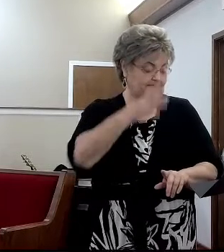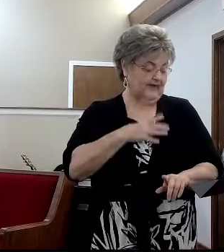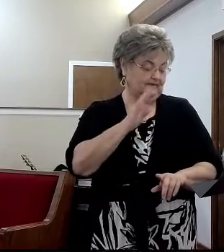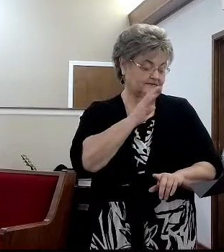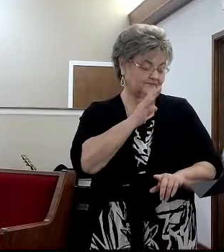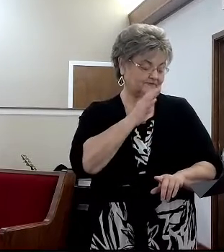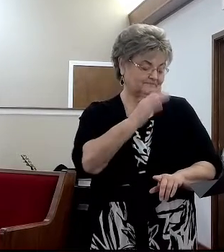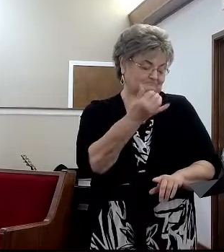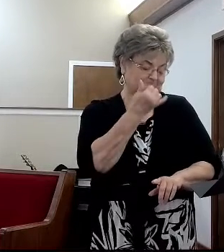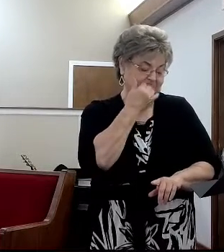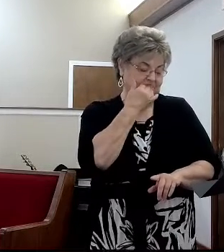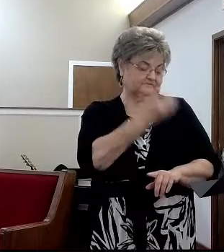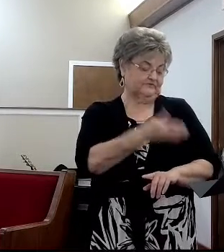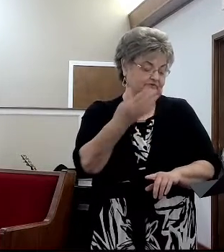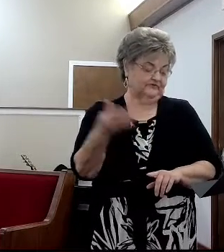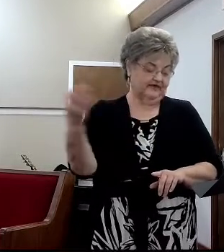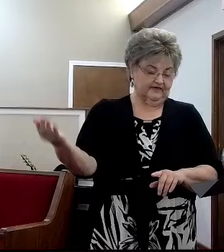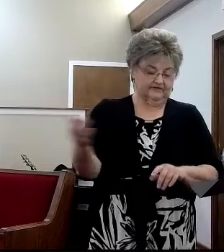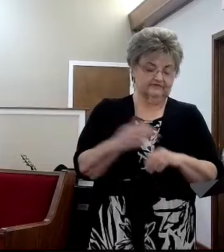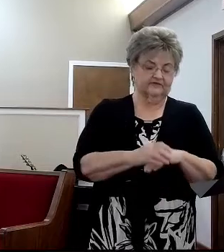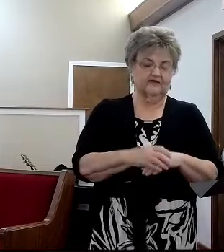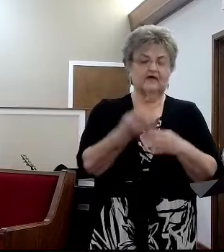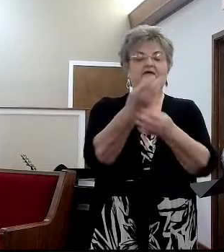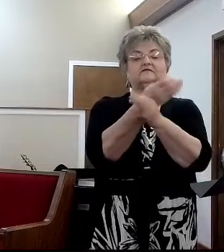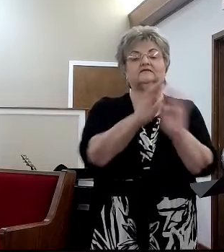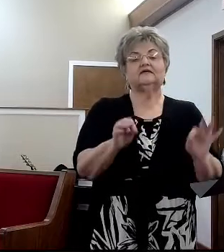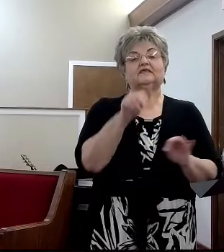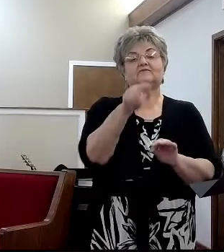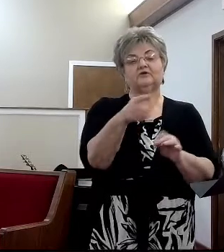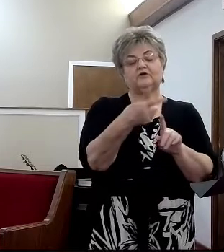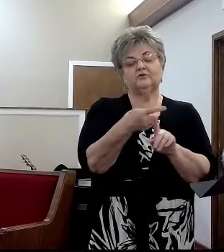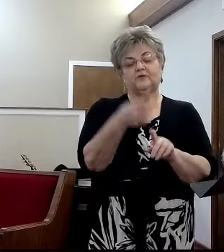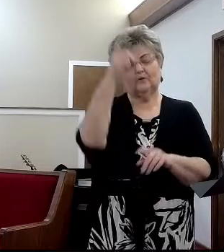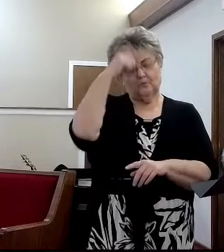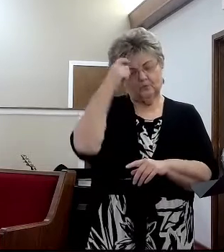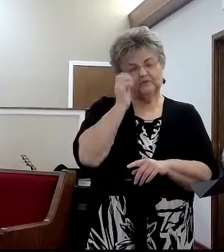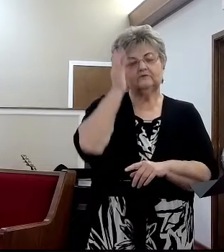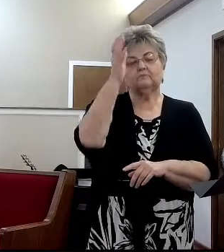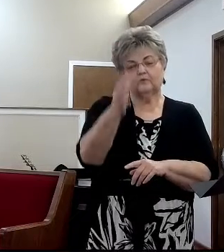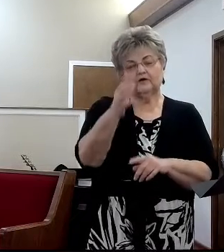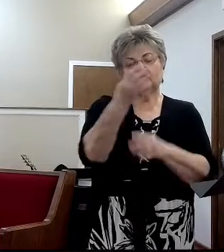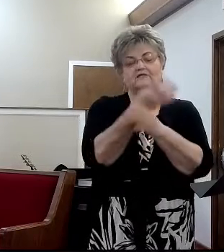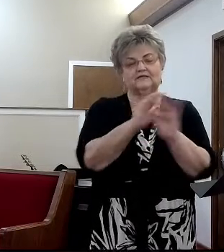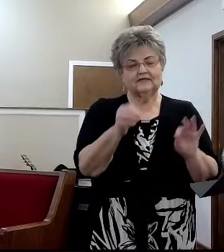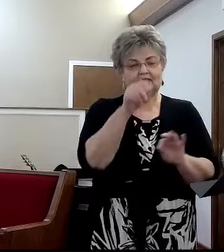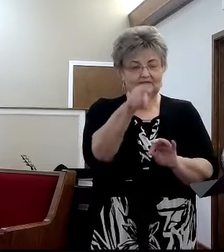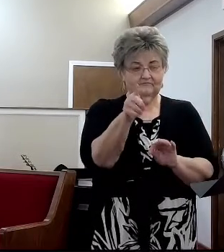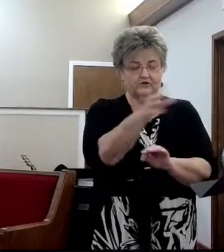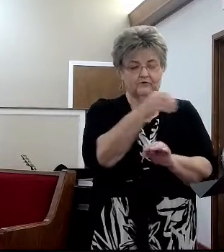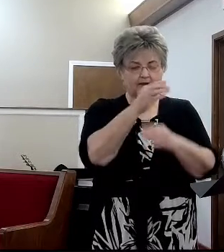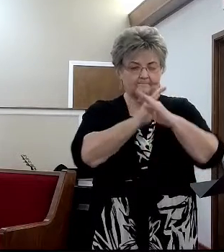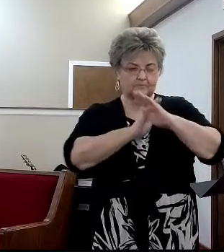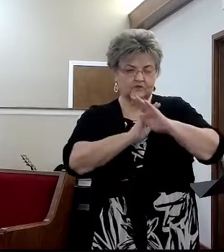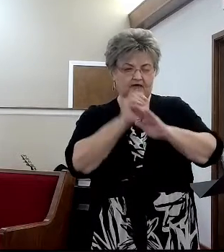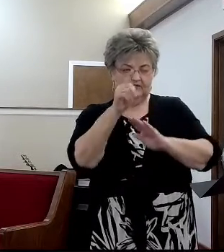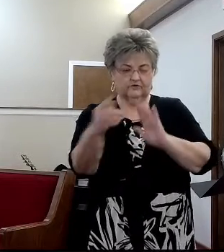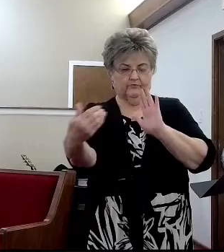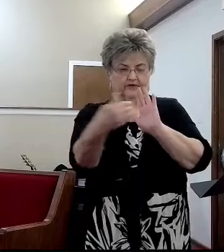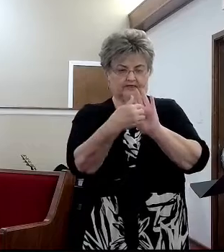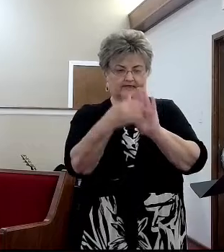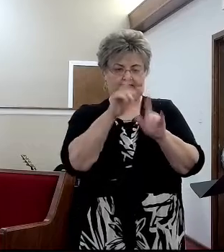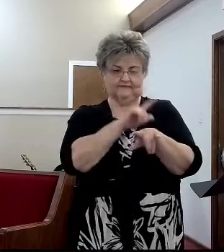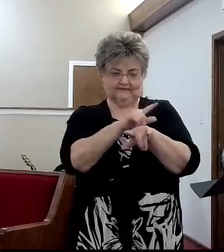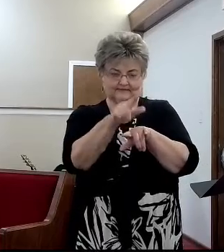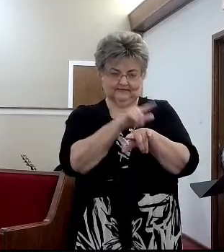froward things." So again, it's going to deliver you from, wisdom will deliver you and protect you against that deception.